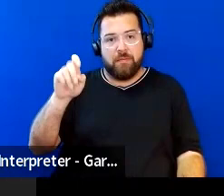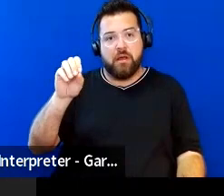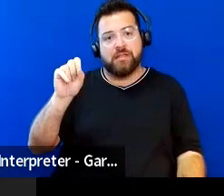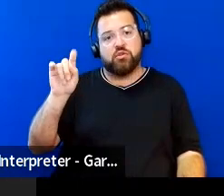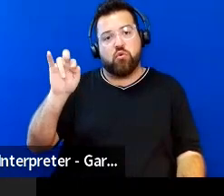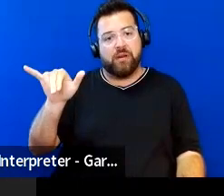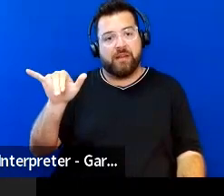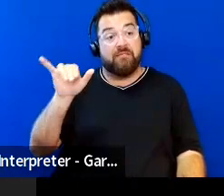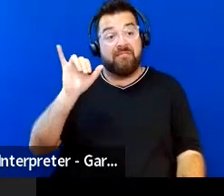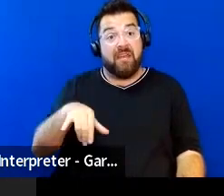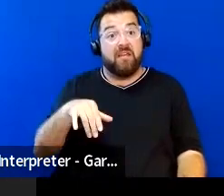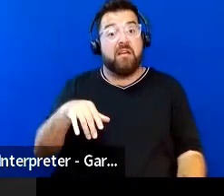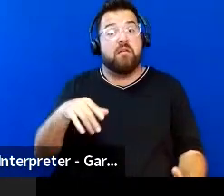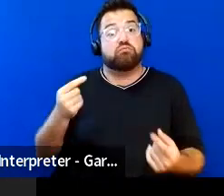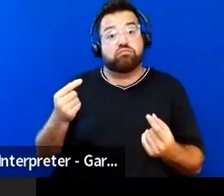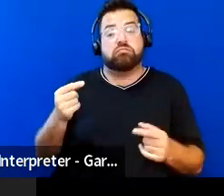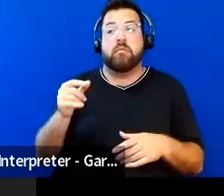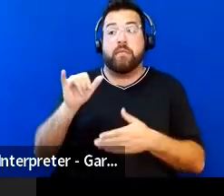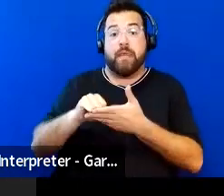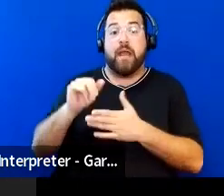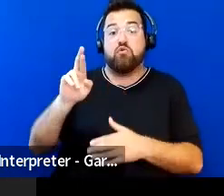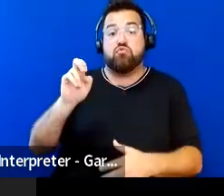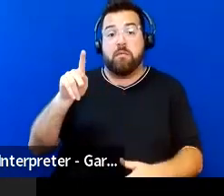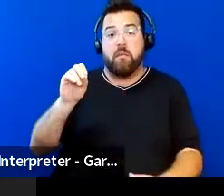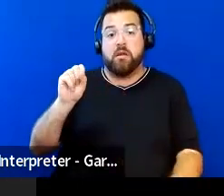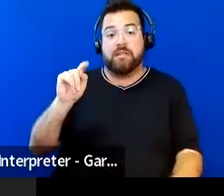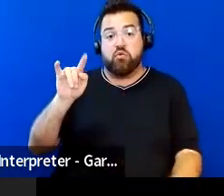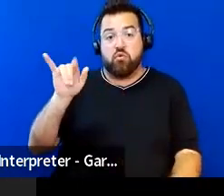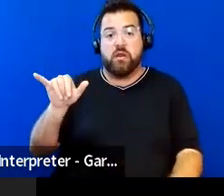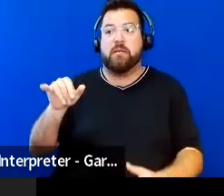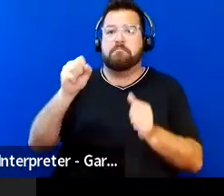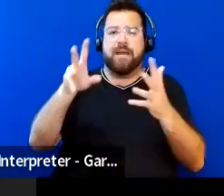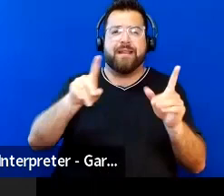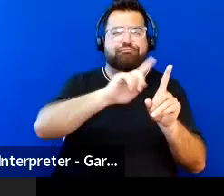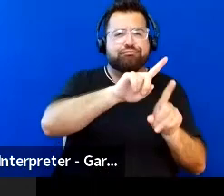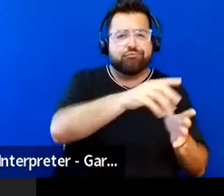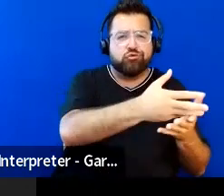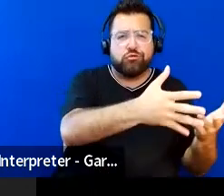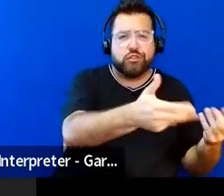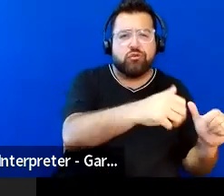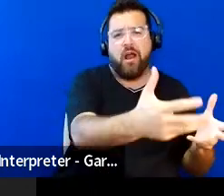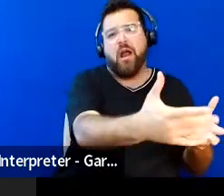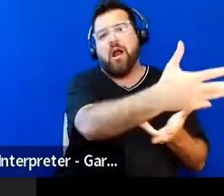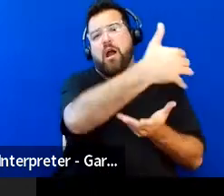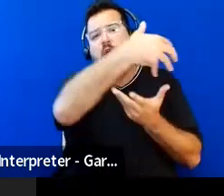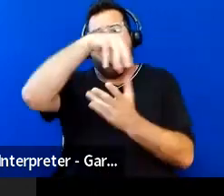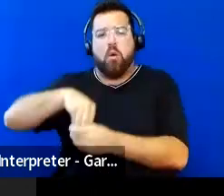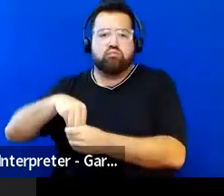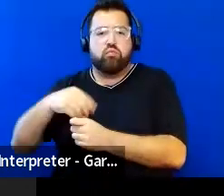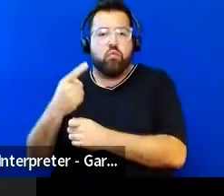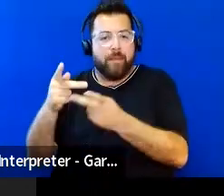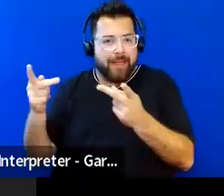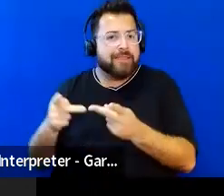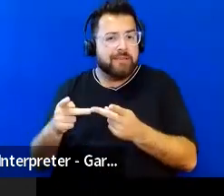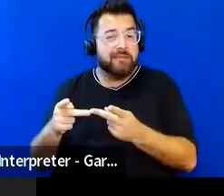take, it's a repository where they take all kinds of different sources and they kind of try to put it in one place. So when you're starting to